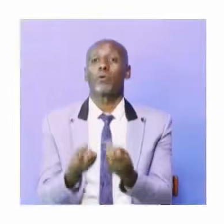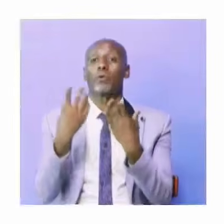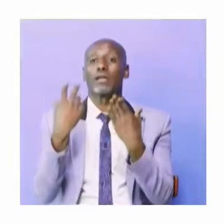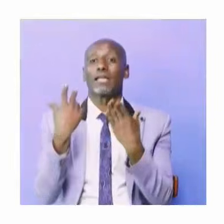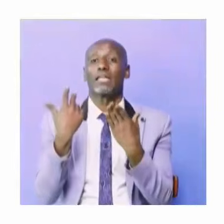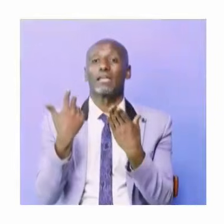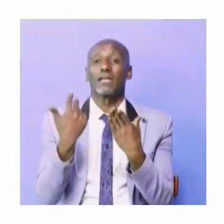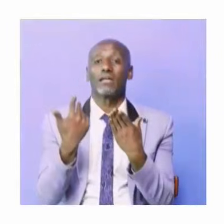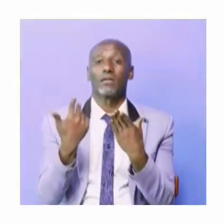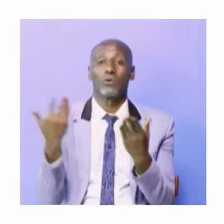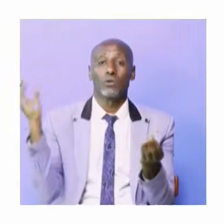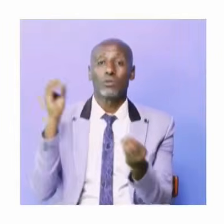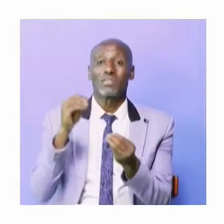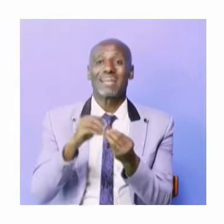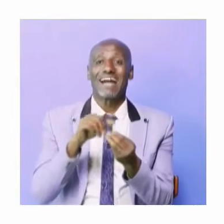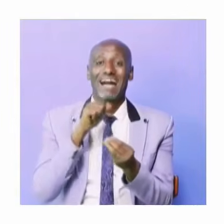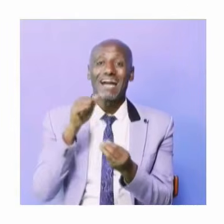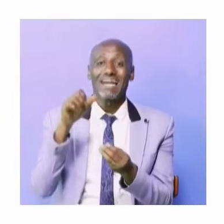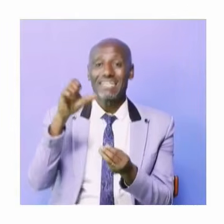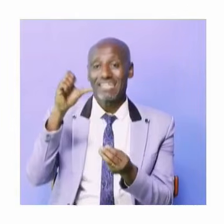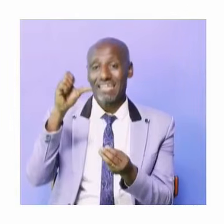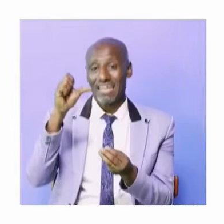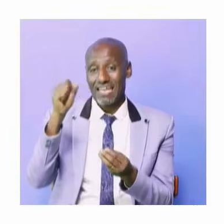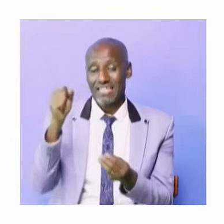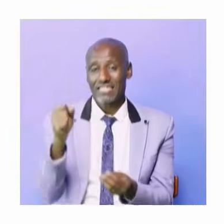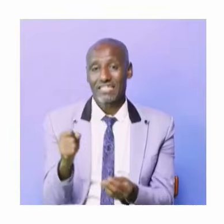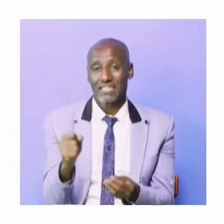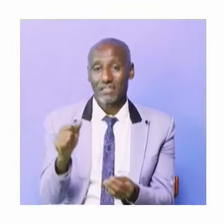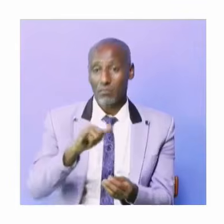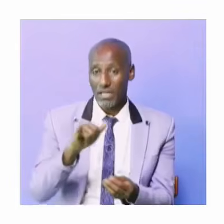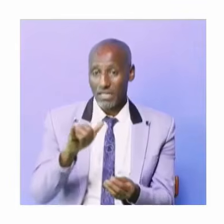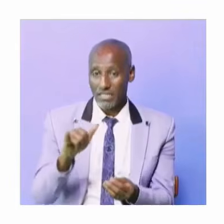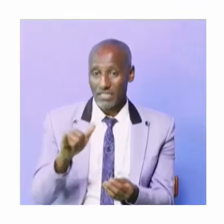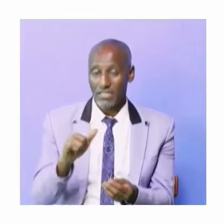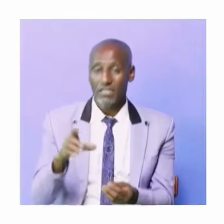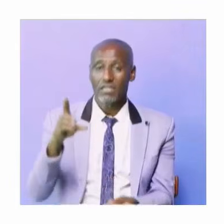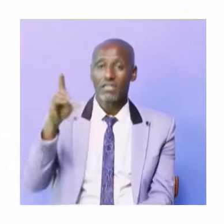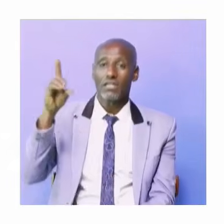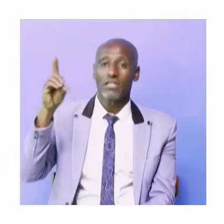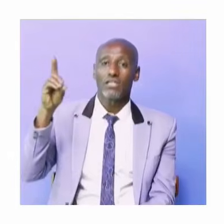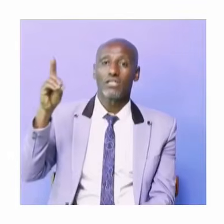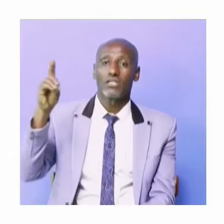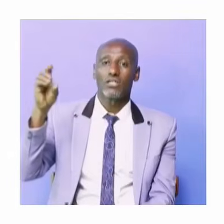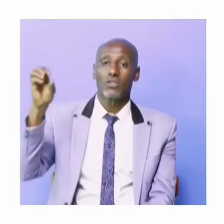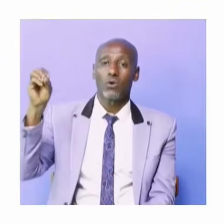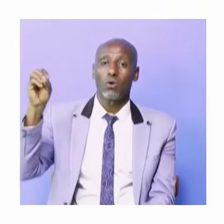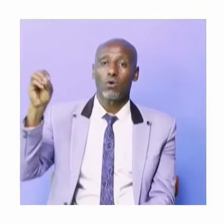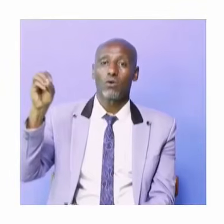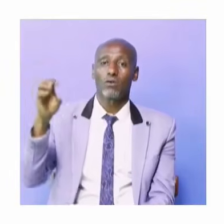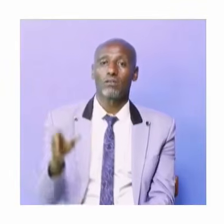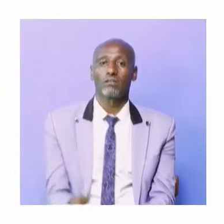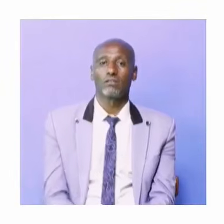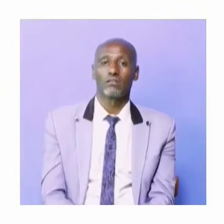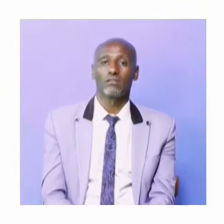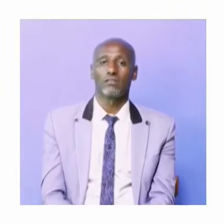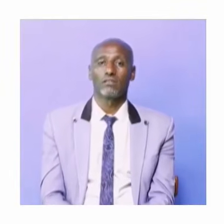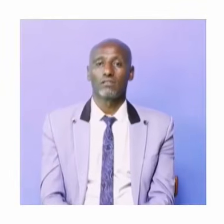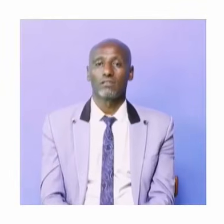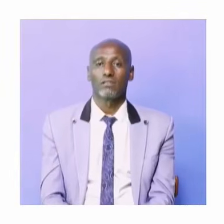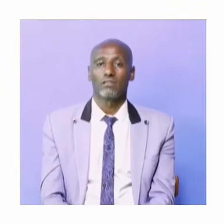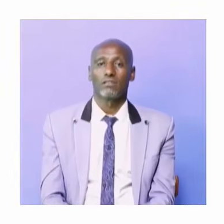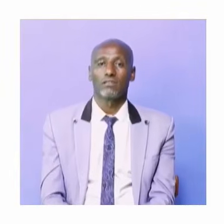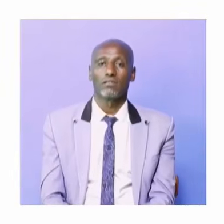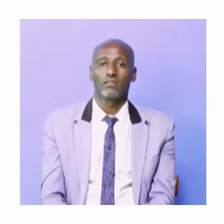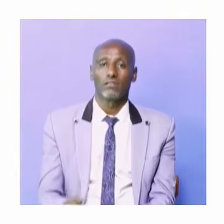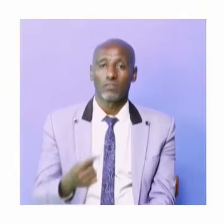don't need to add S or ES. It remains what? Do. Okay? So these are the cases that